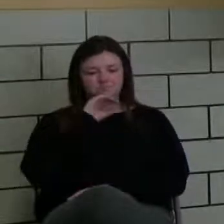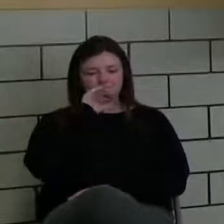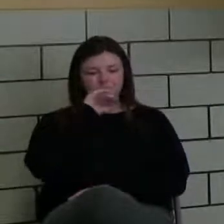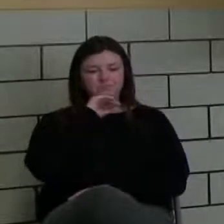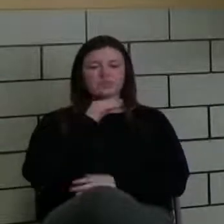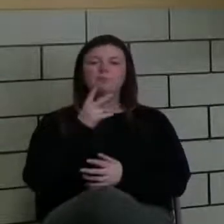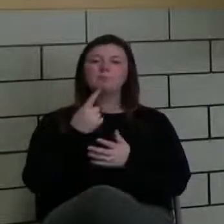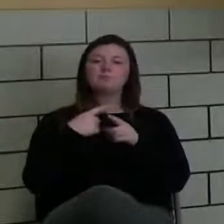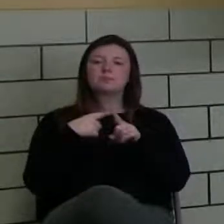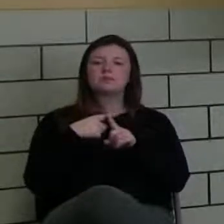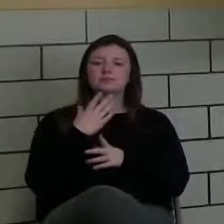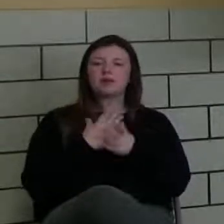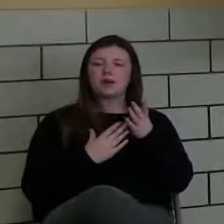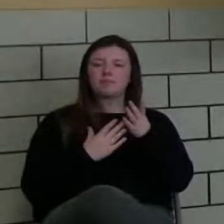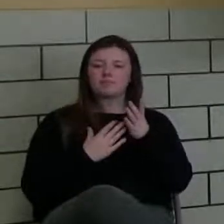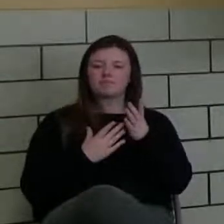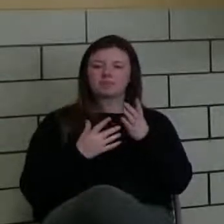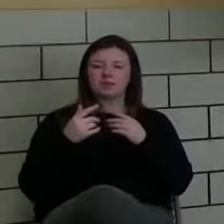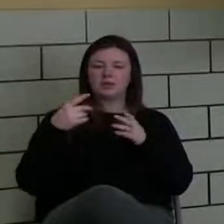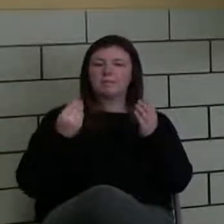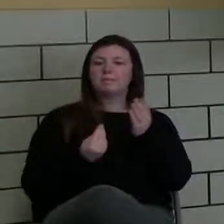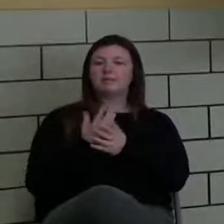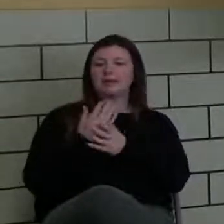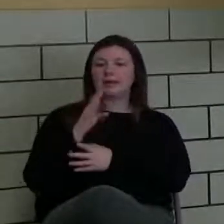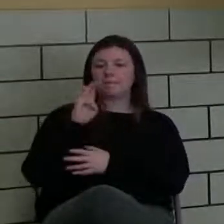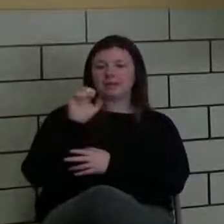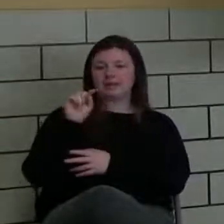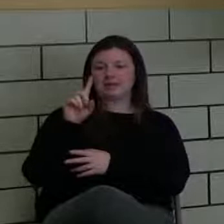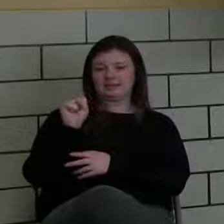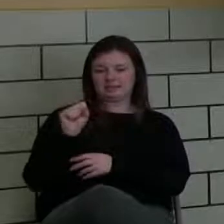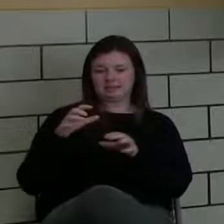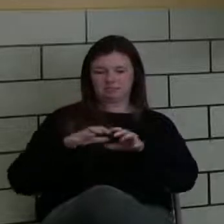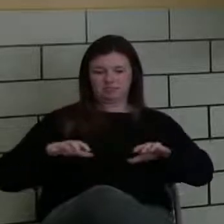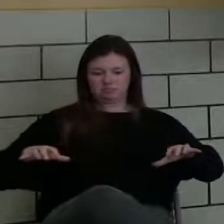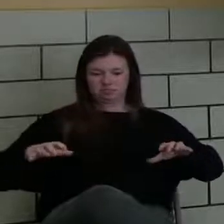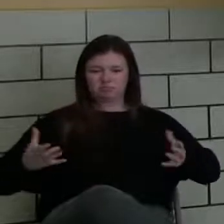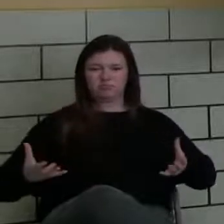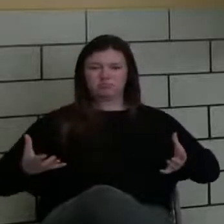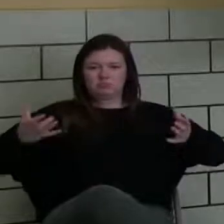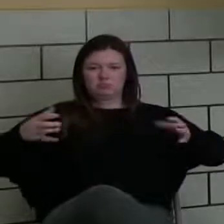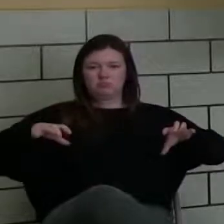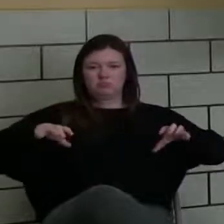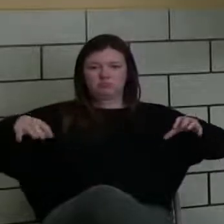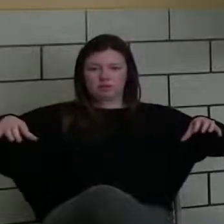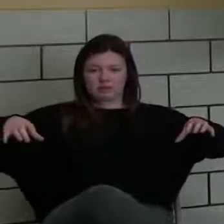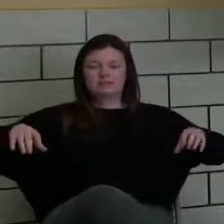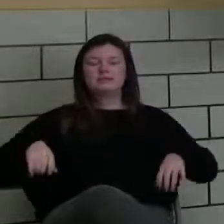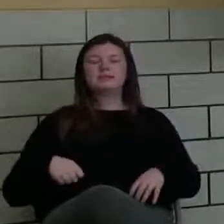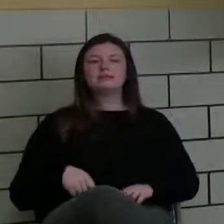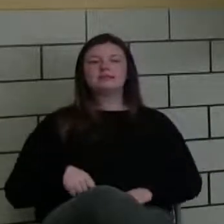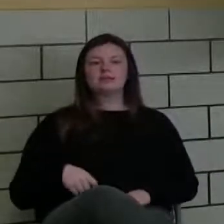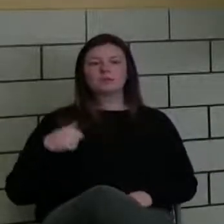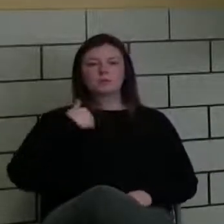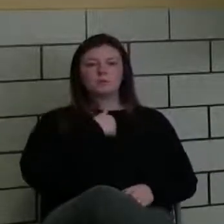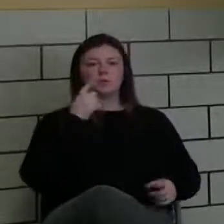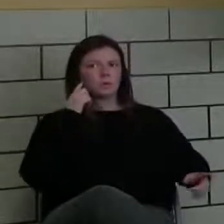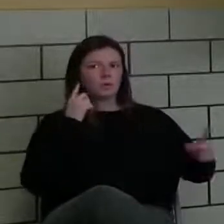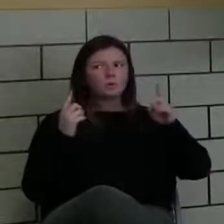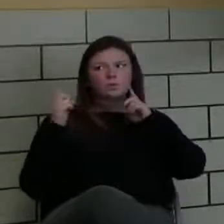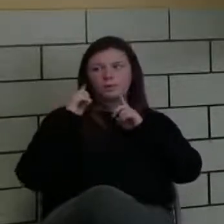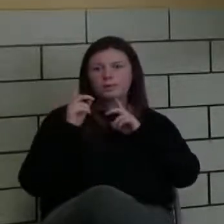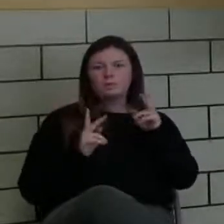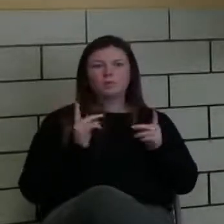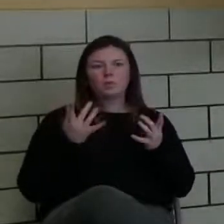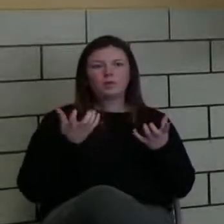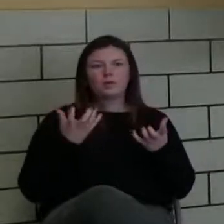plant beds at some special moments and corners. We heard over and over about people wanting pretty flowers